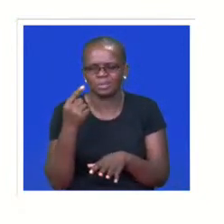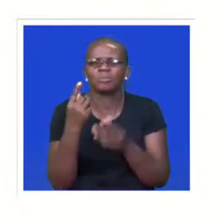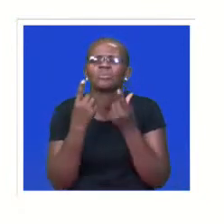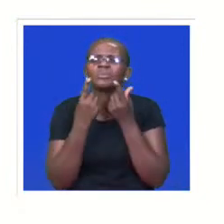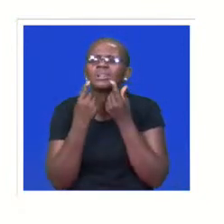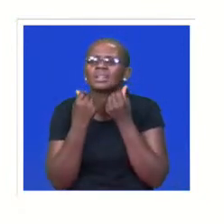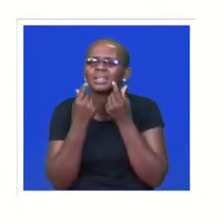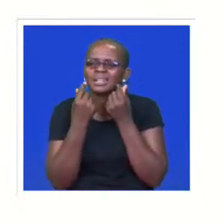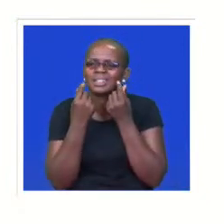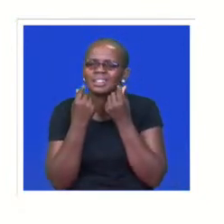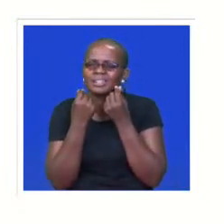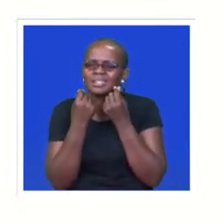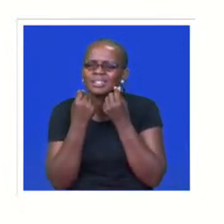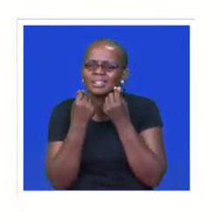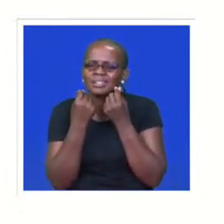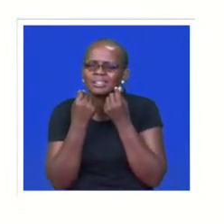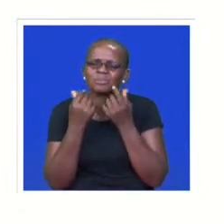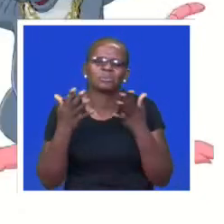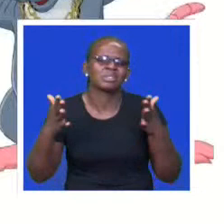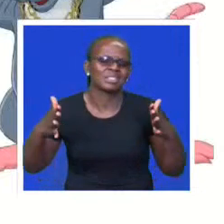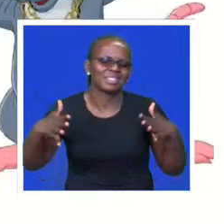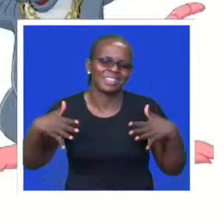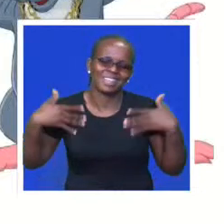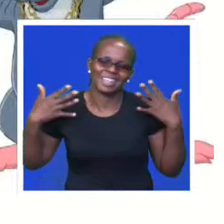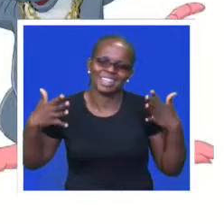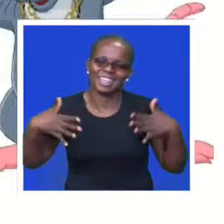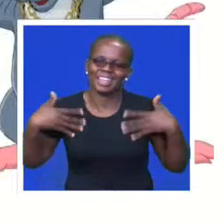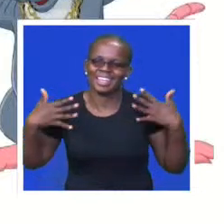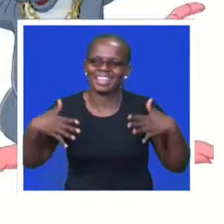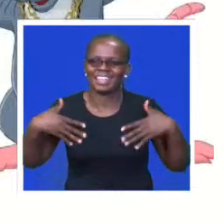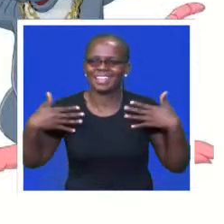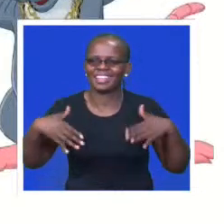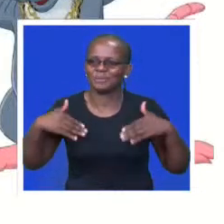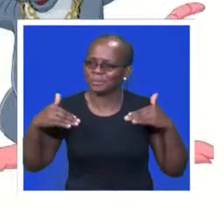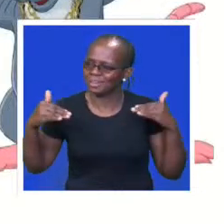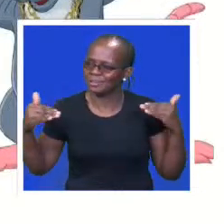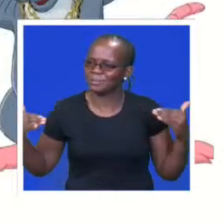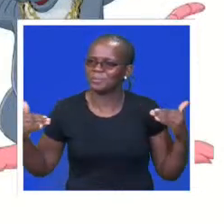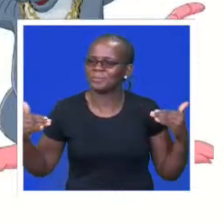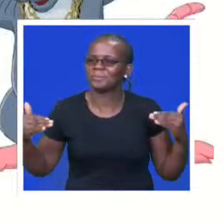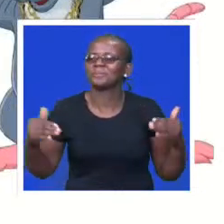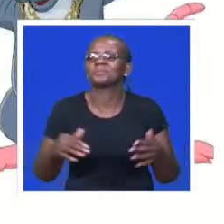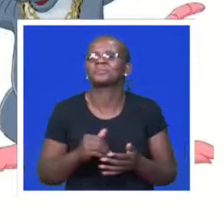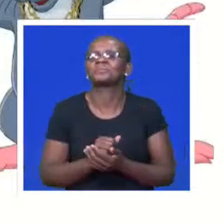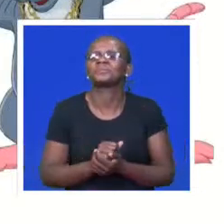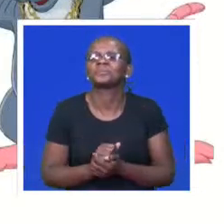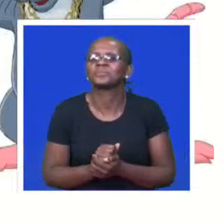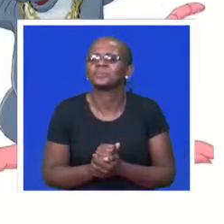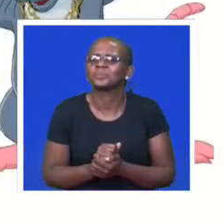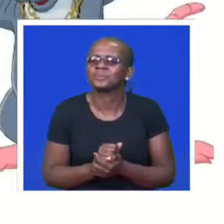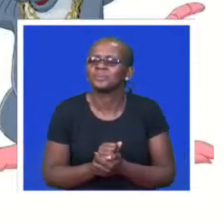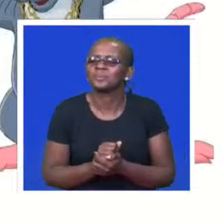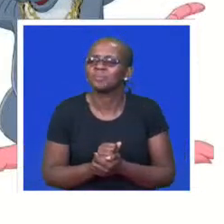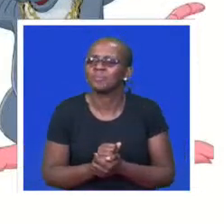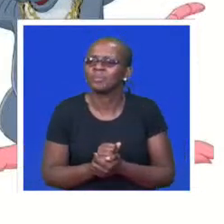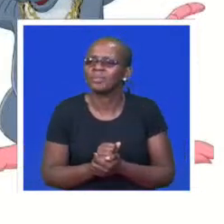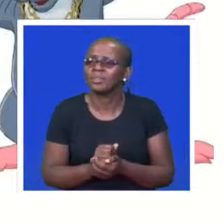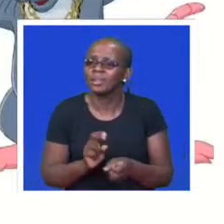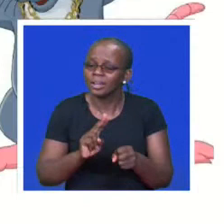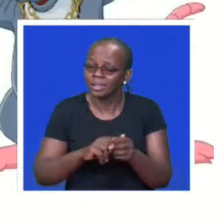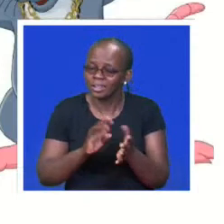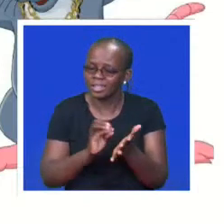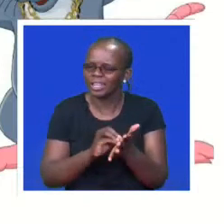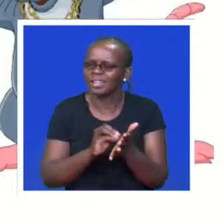the mouth, that cat is very, very happy. Now we've got a picture of a